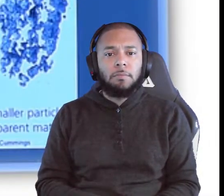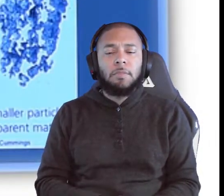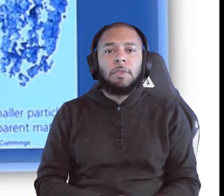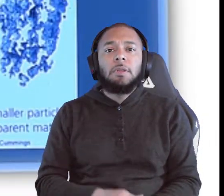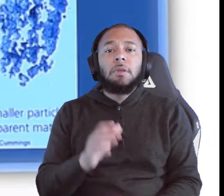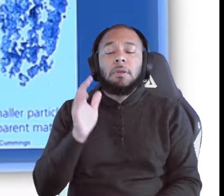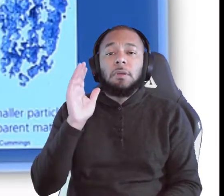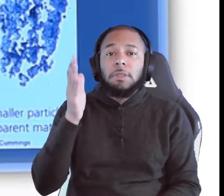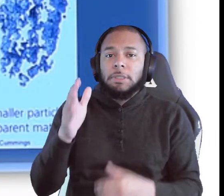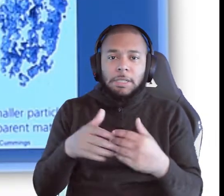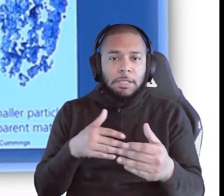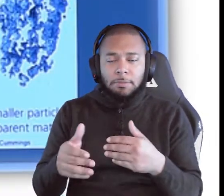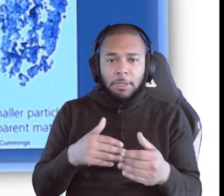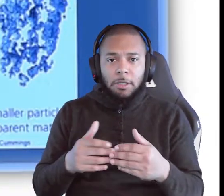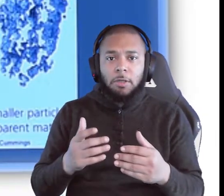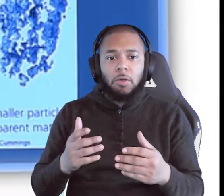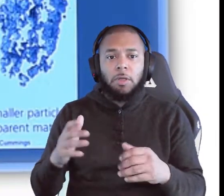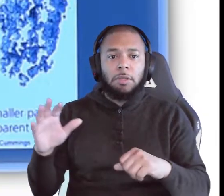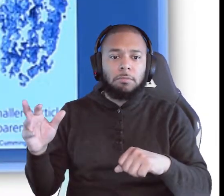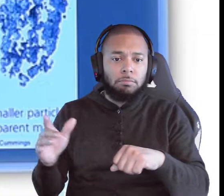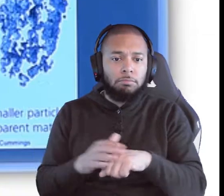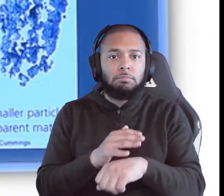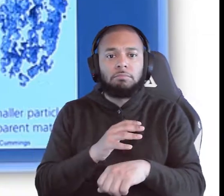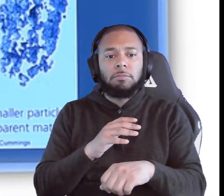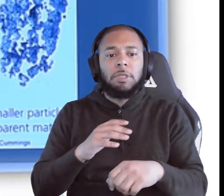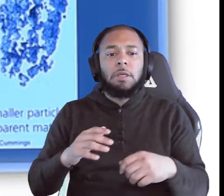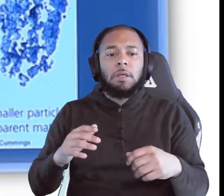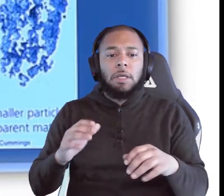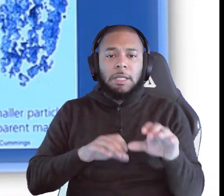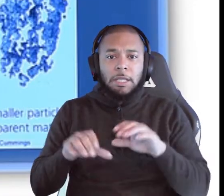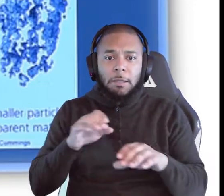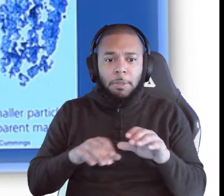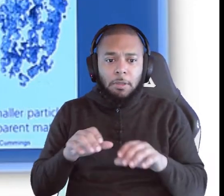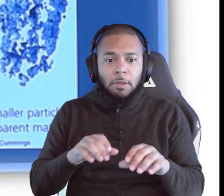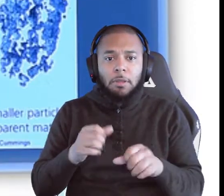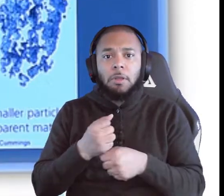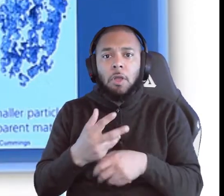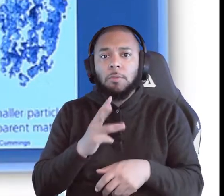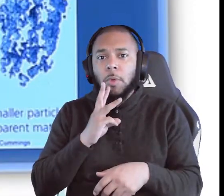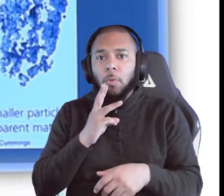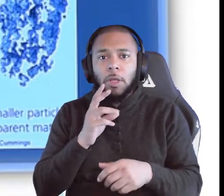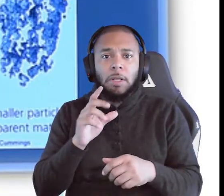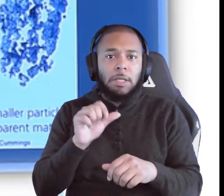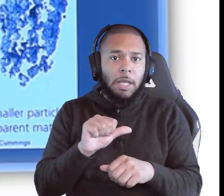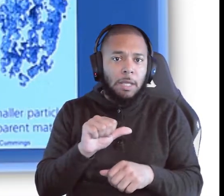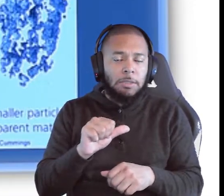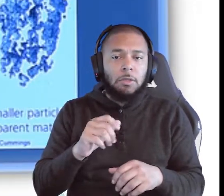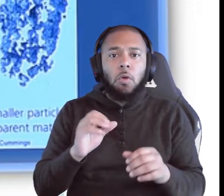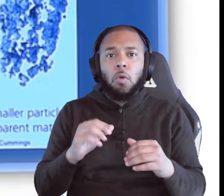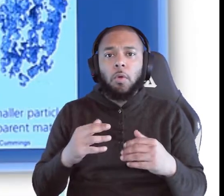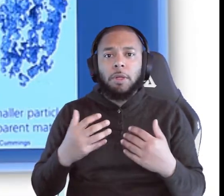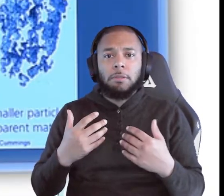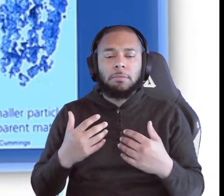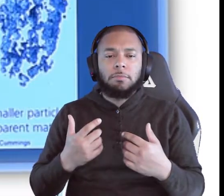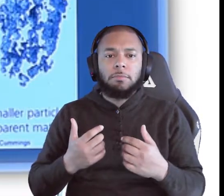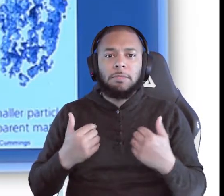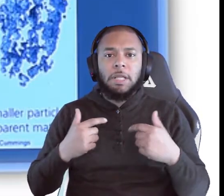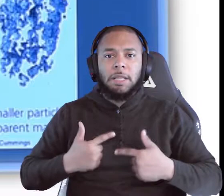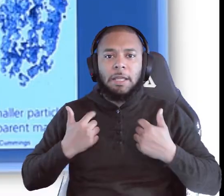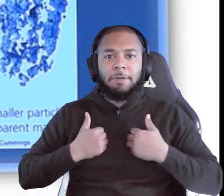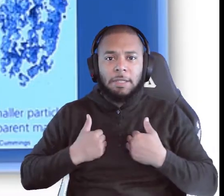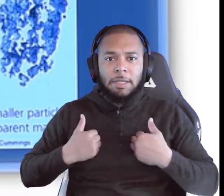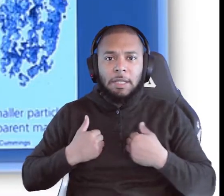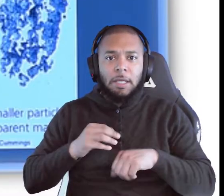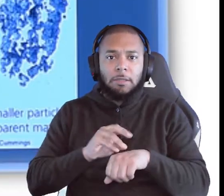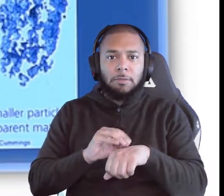Eventually, whether it's physical weathering, chemical weathering caused by water and gases, or biological weathering caused by tree roots